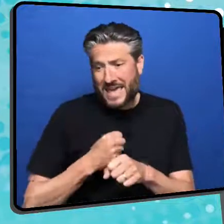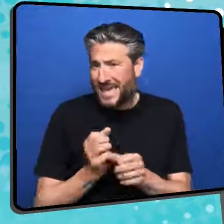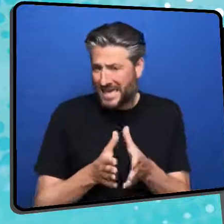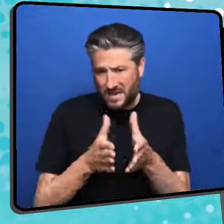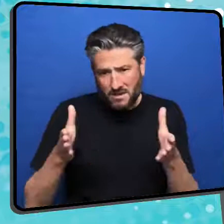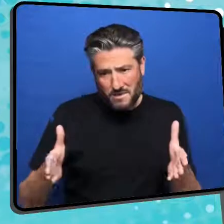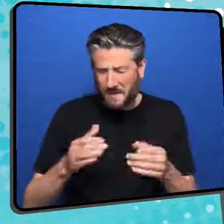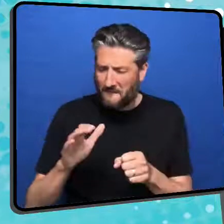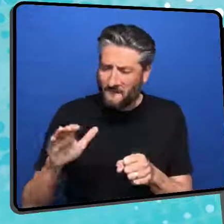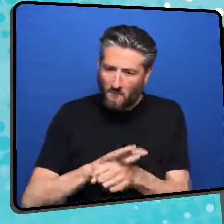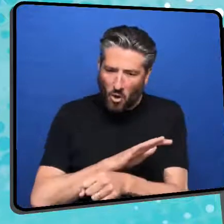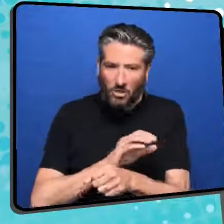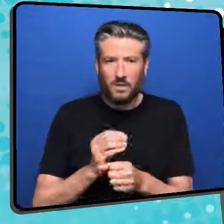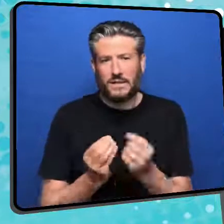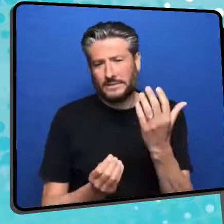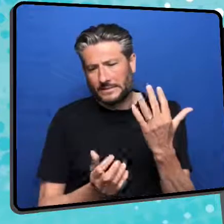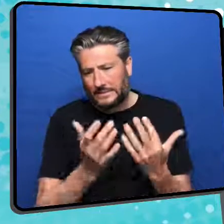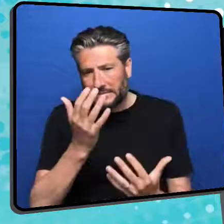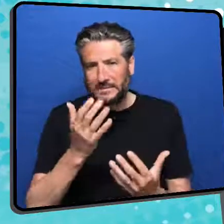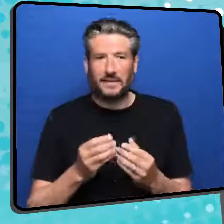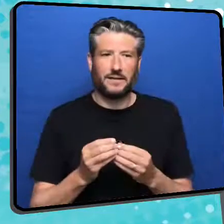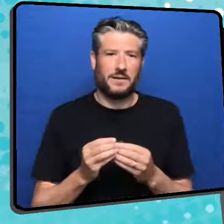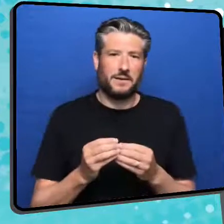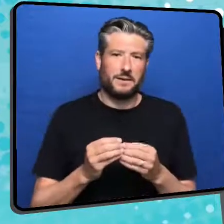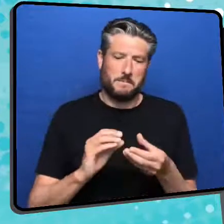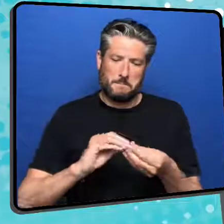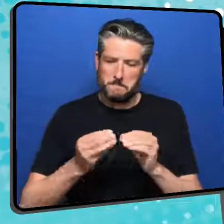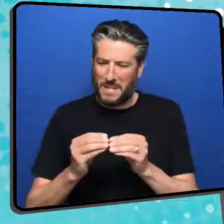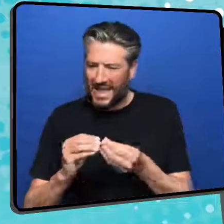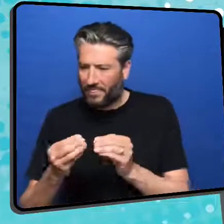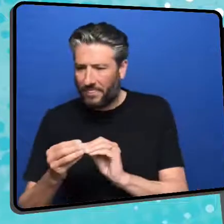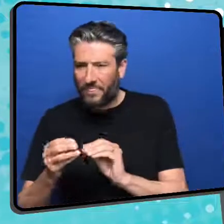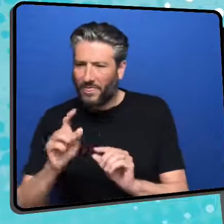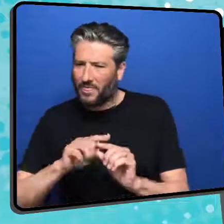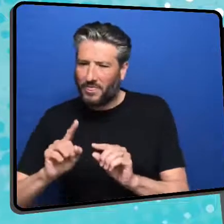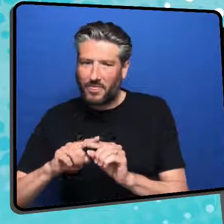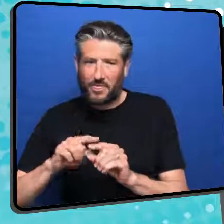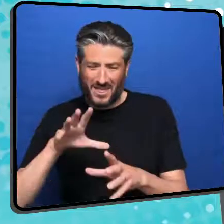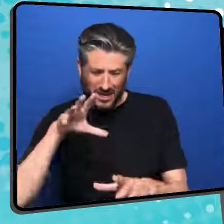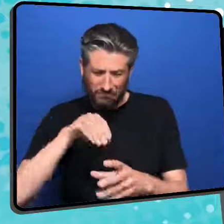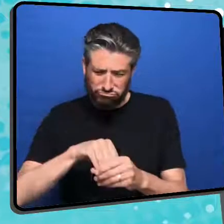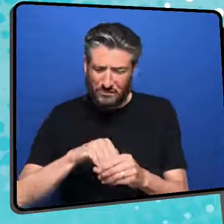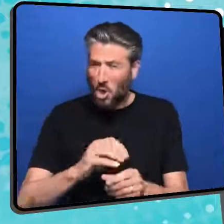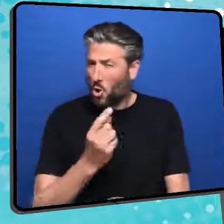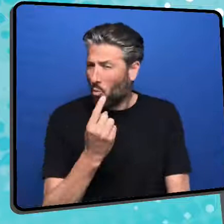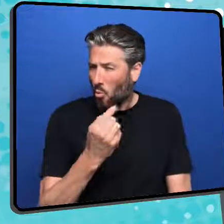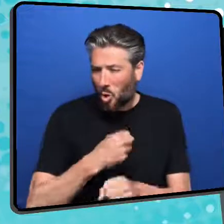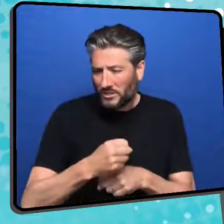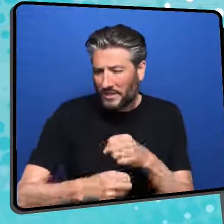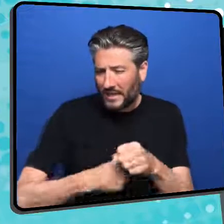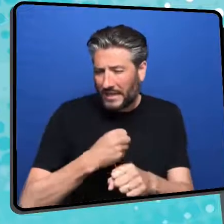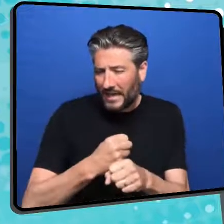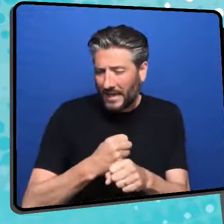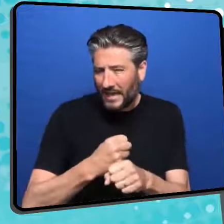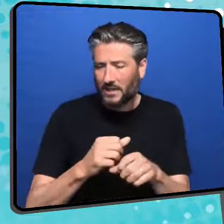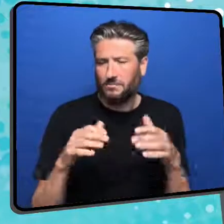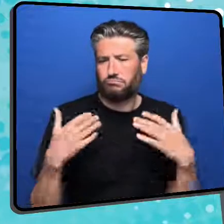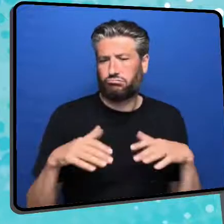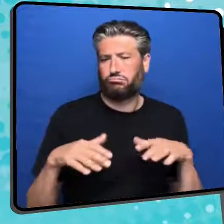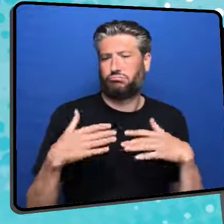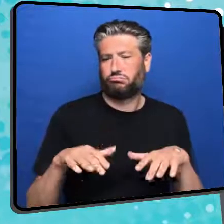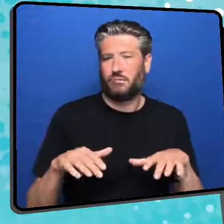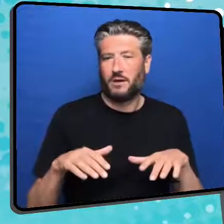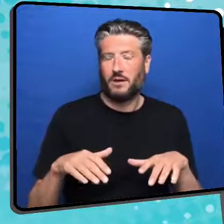single year, which was quite heavy because I didn't see that for 3 years. You don't have any statistics course in history